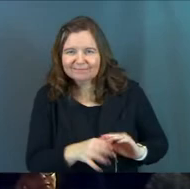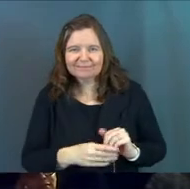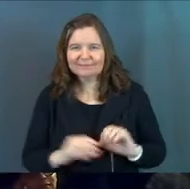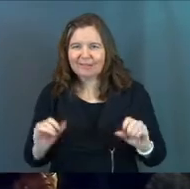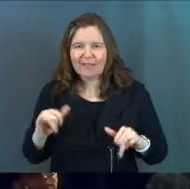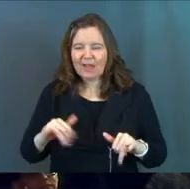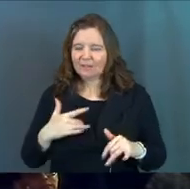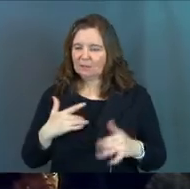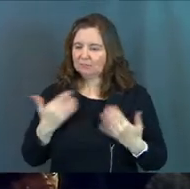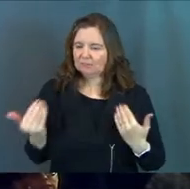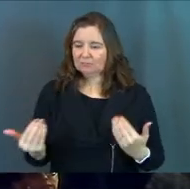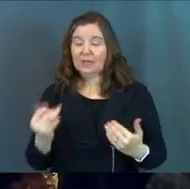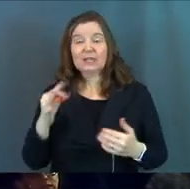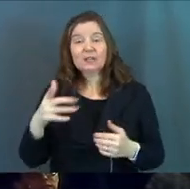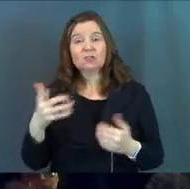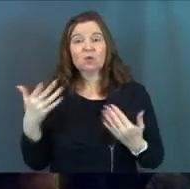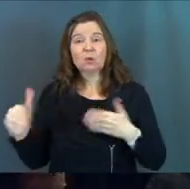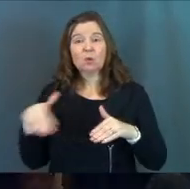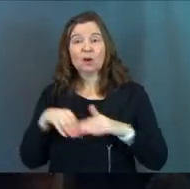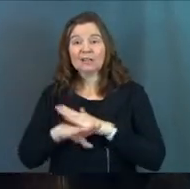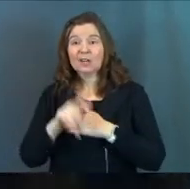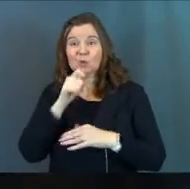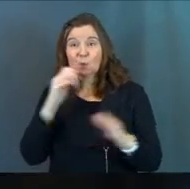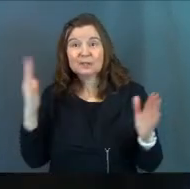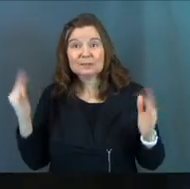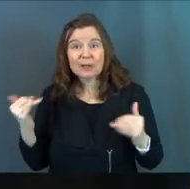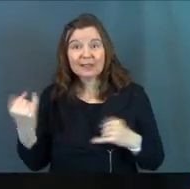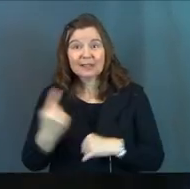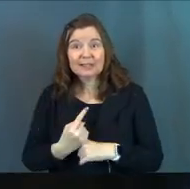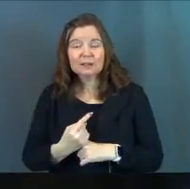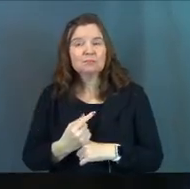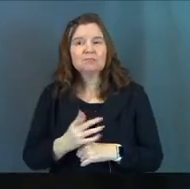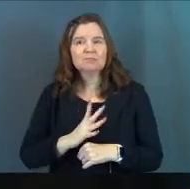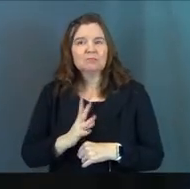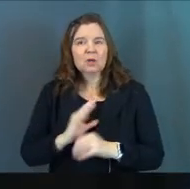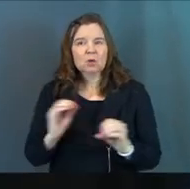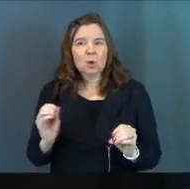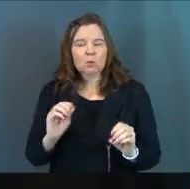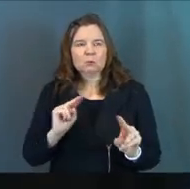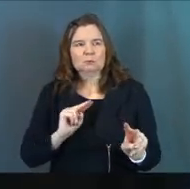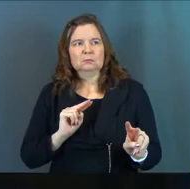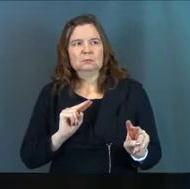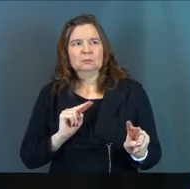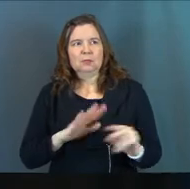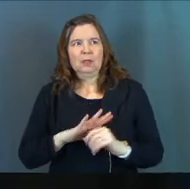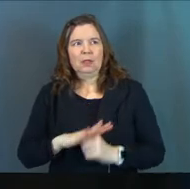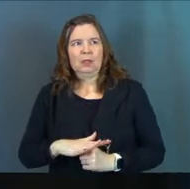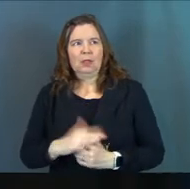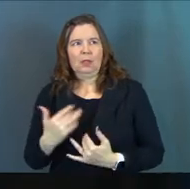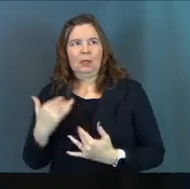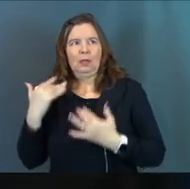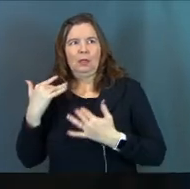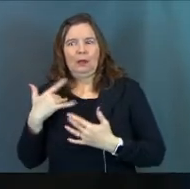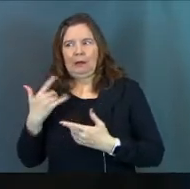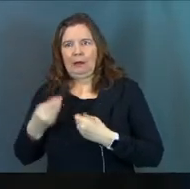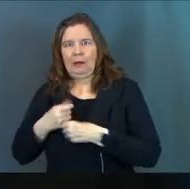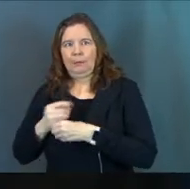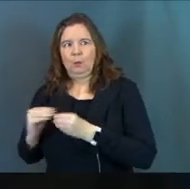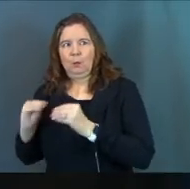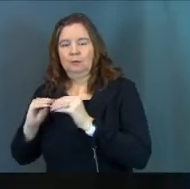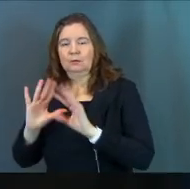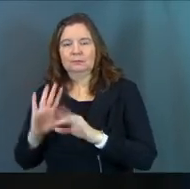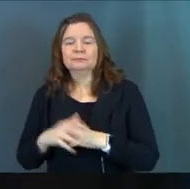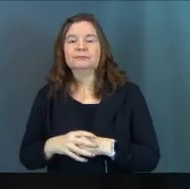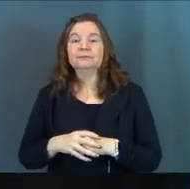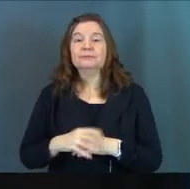going to be none of that. And if you walked in and you were not expected that day, nobody was going to look at you stressed. Now,